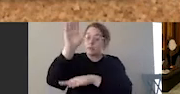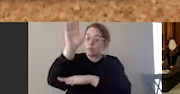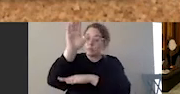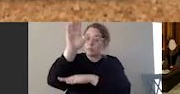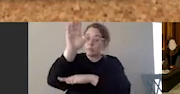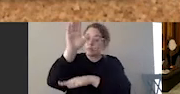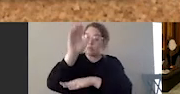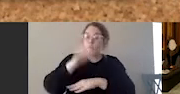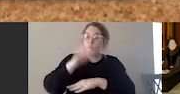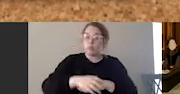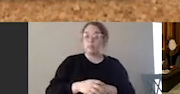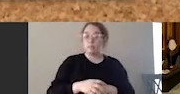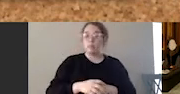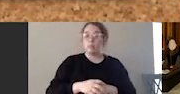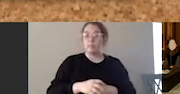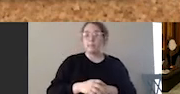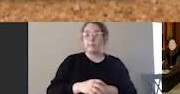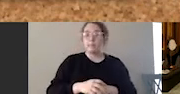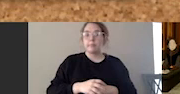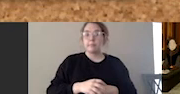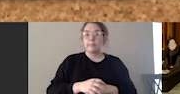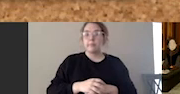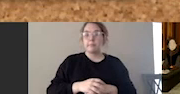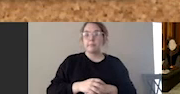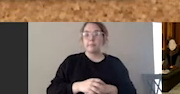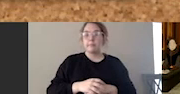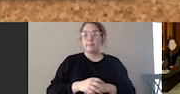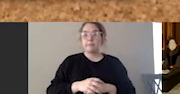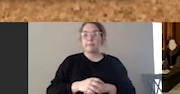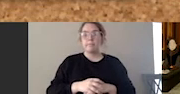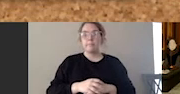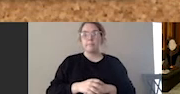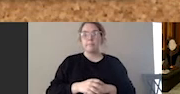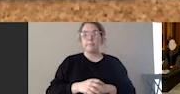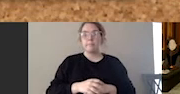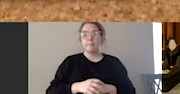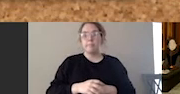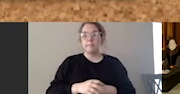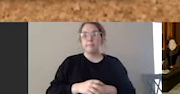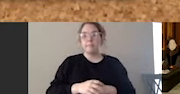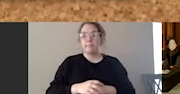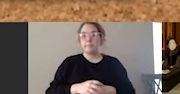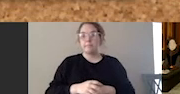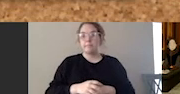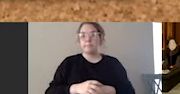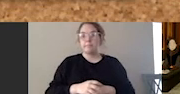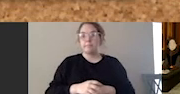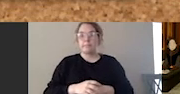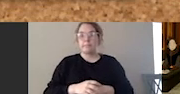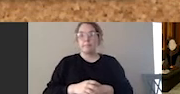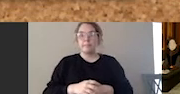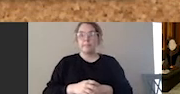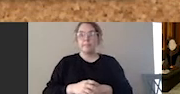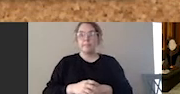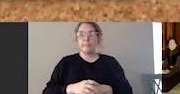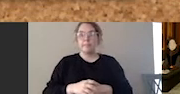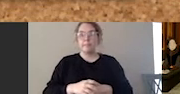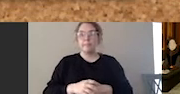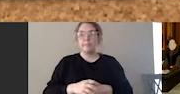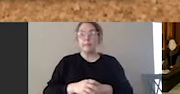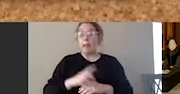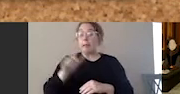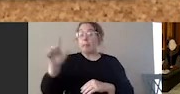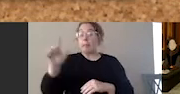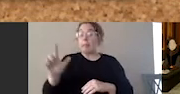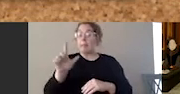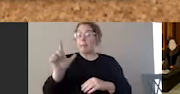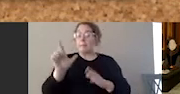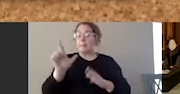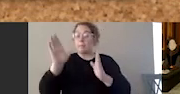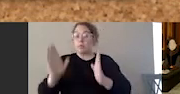afternoon. All right. And let's see, the